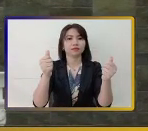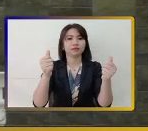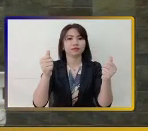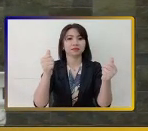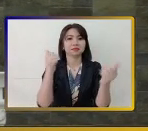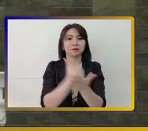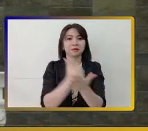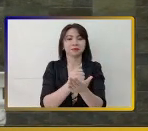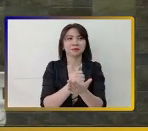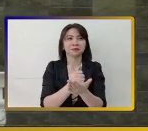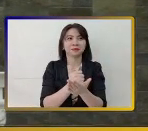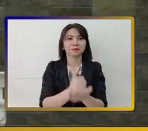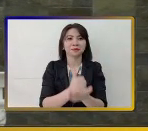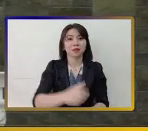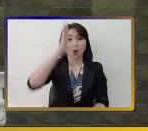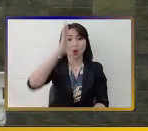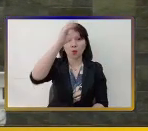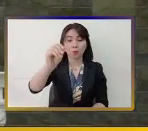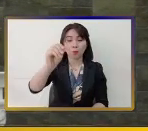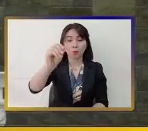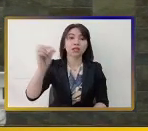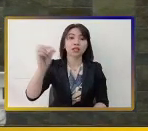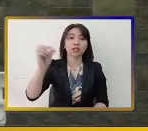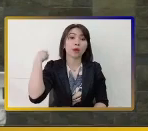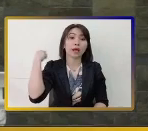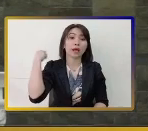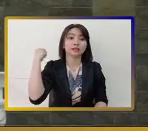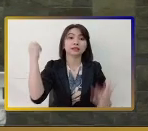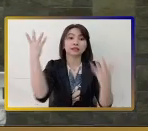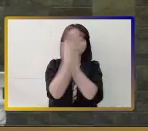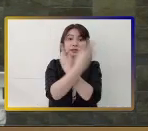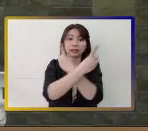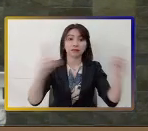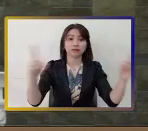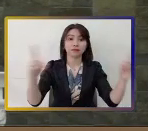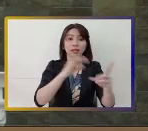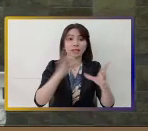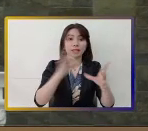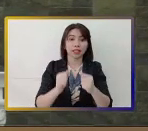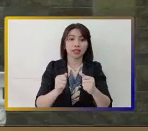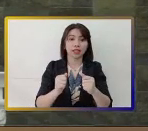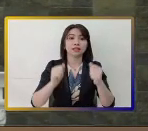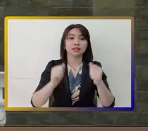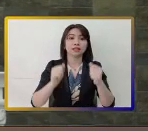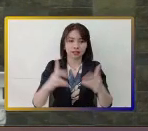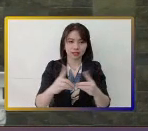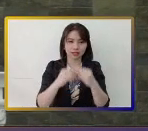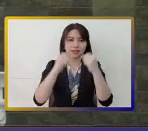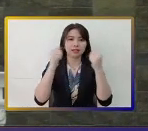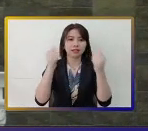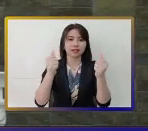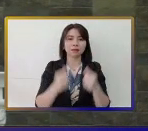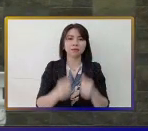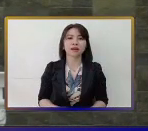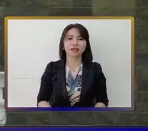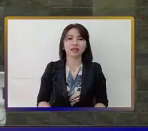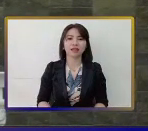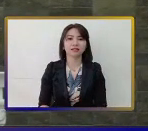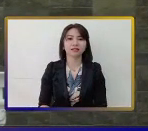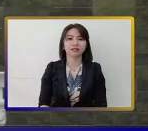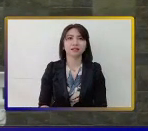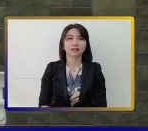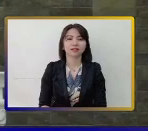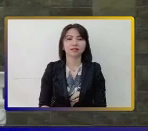The woman was delivered and got recovered. Okay? Now, from